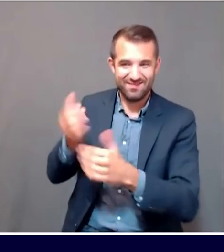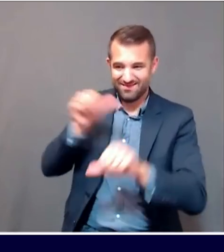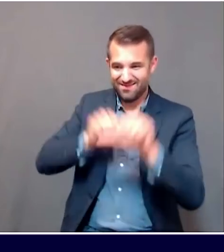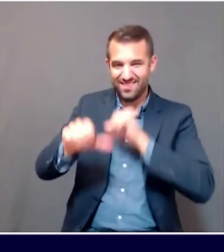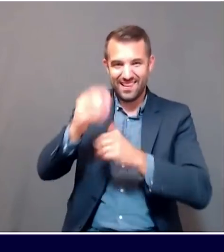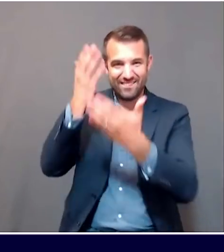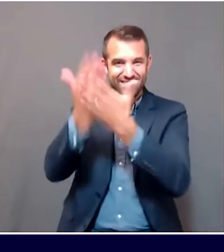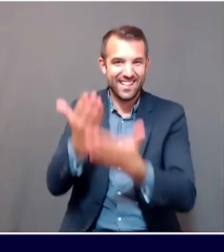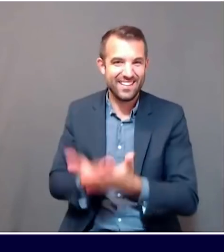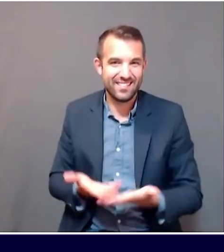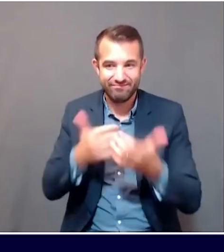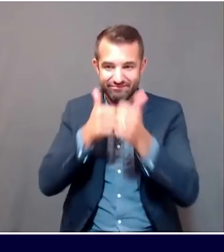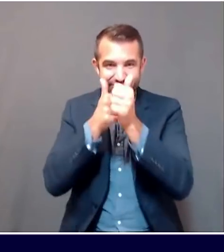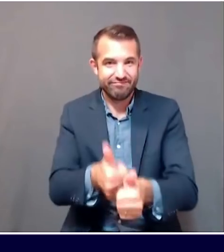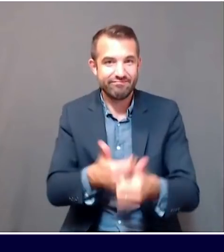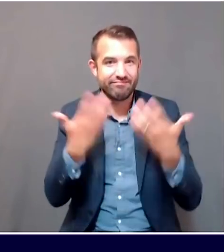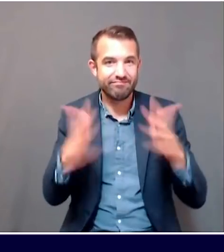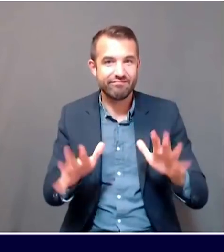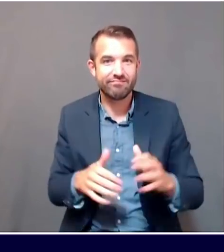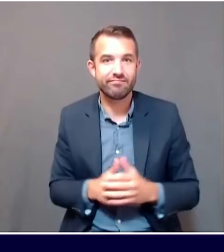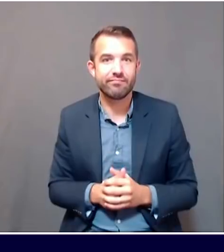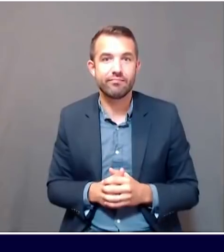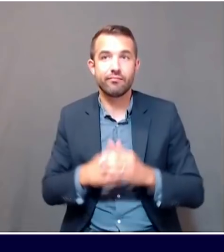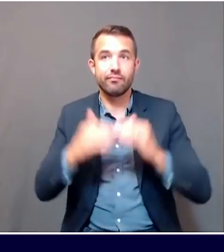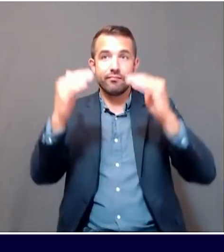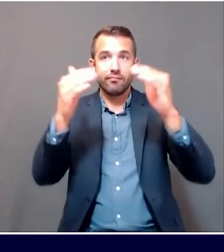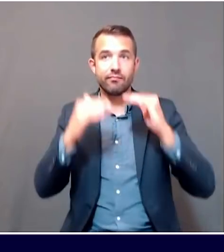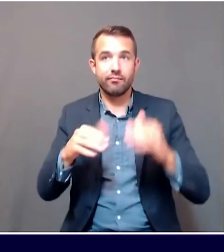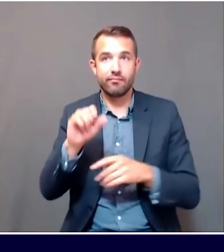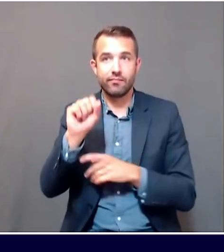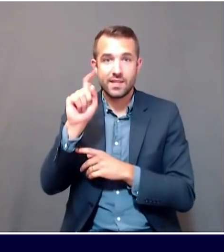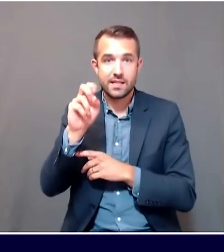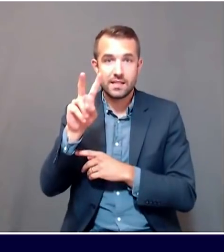I'm going to turn next to Steve from WMTW.